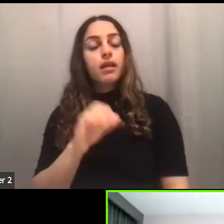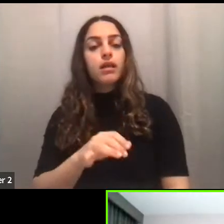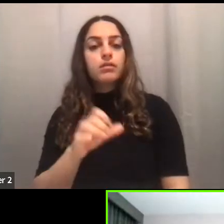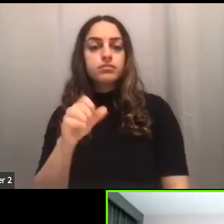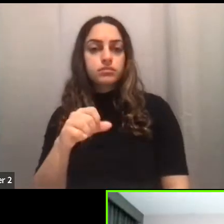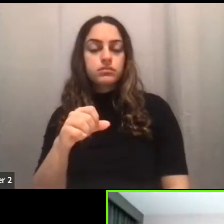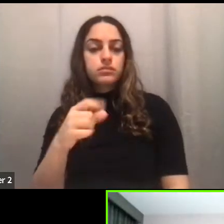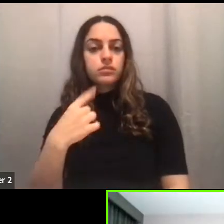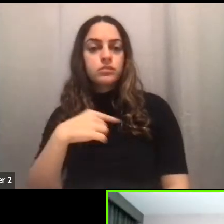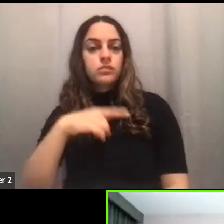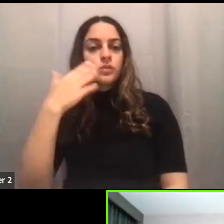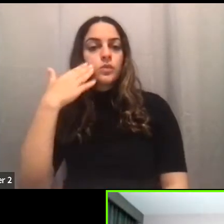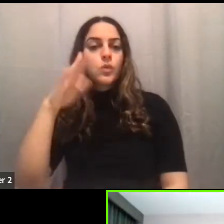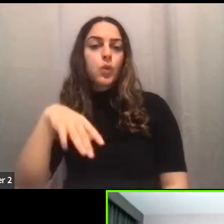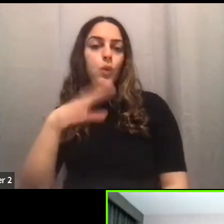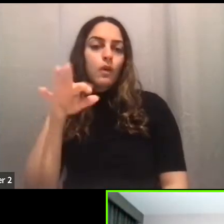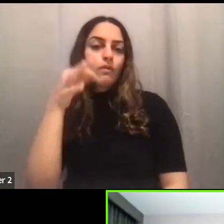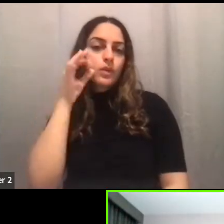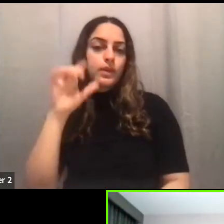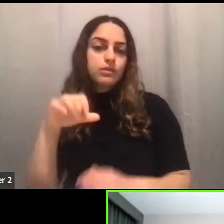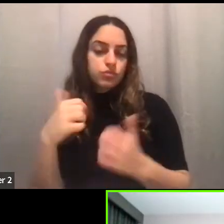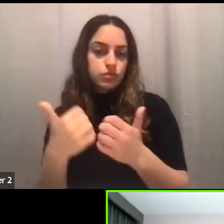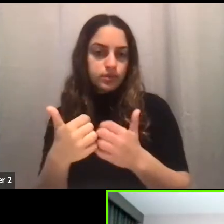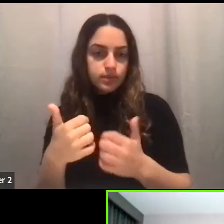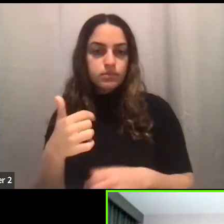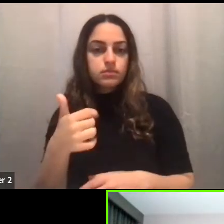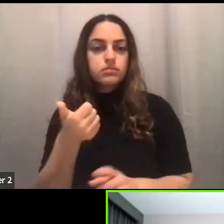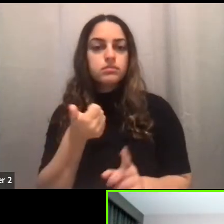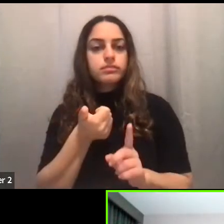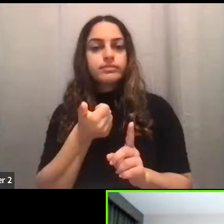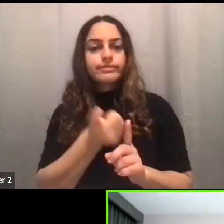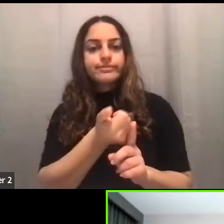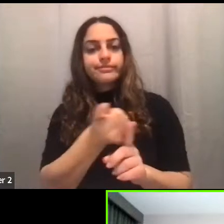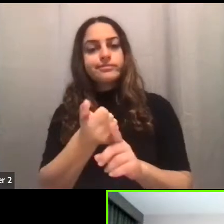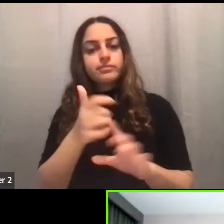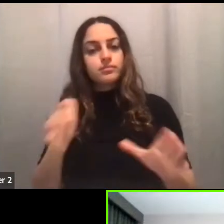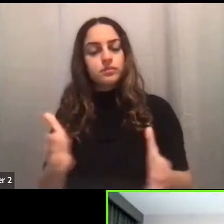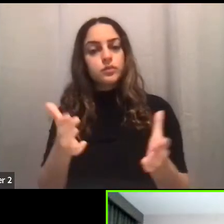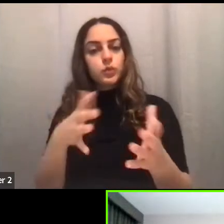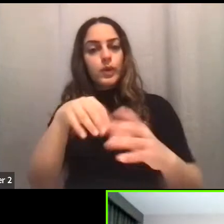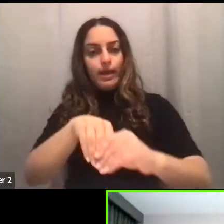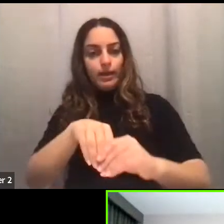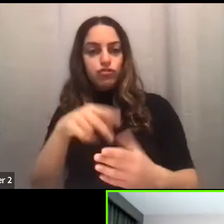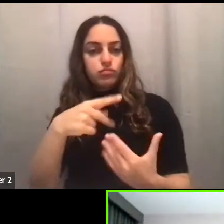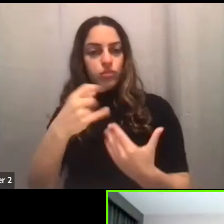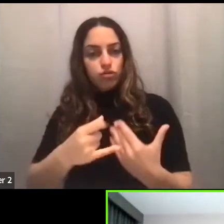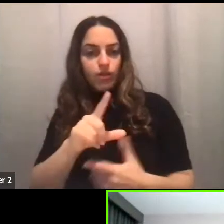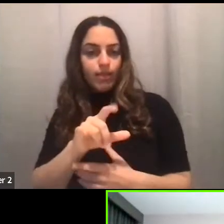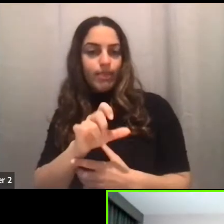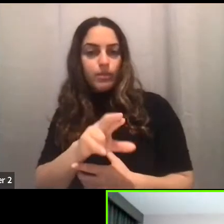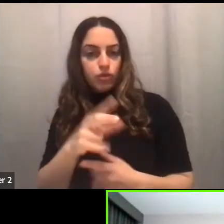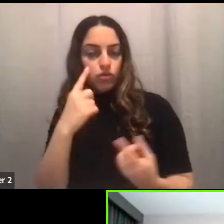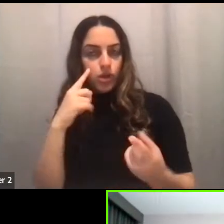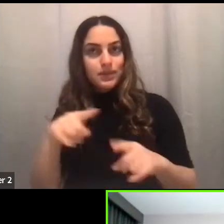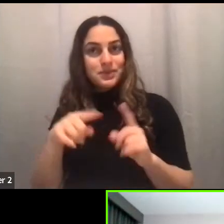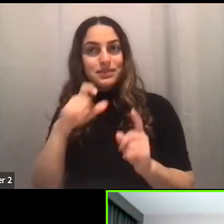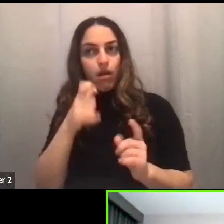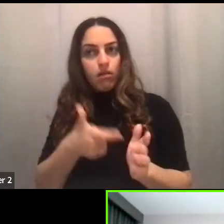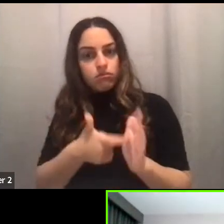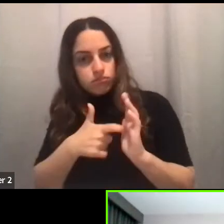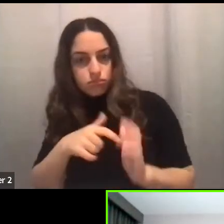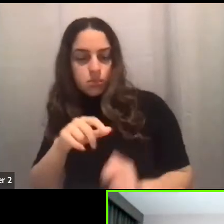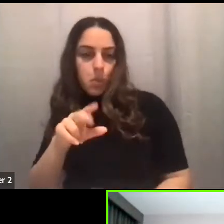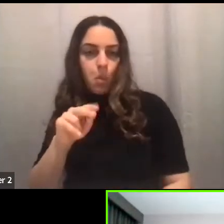that federal agencies were encouraged to engage in project labor agreements but not mandated under the